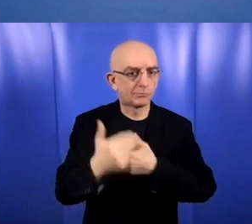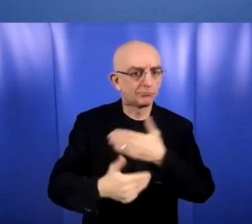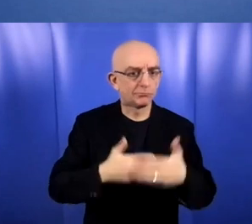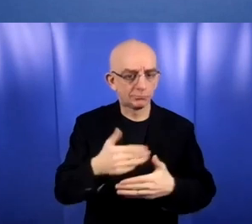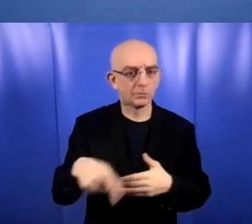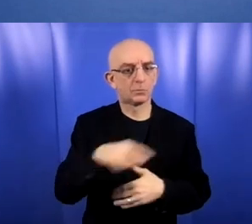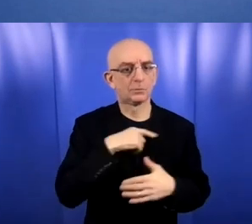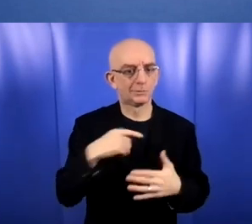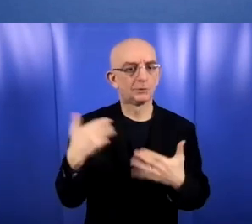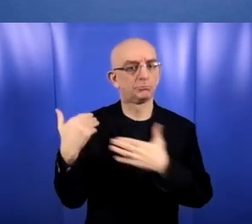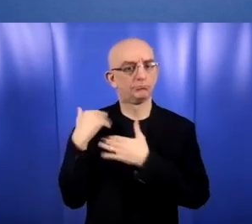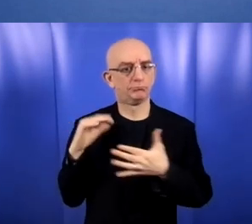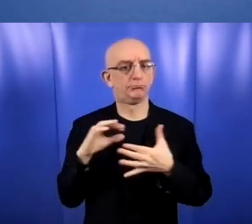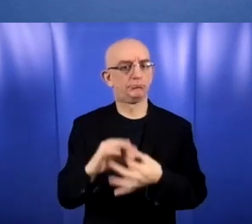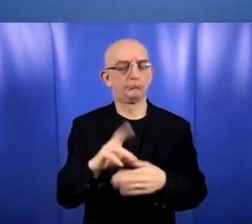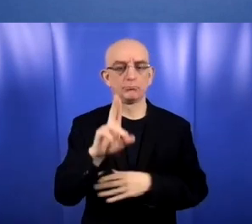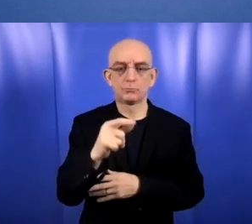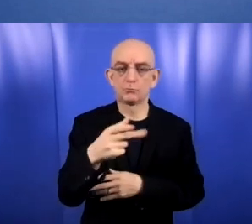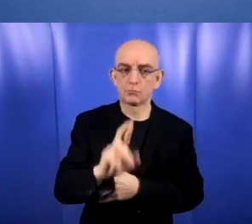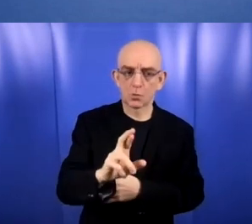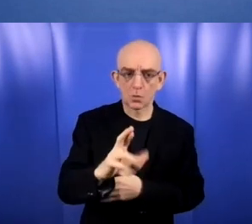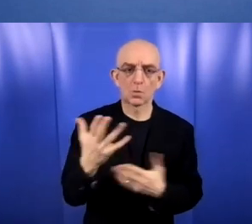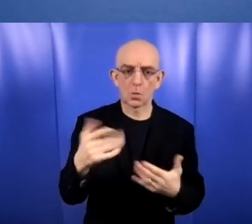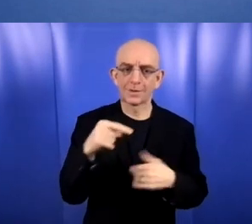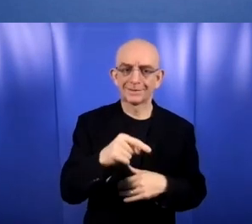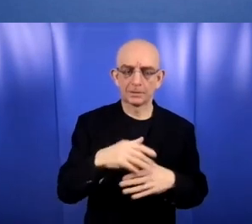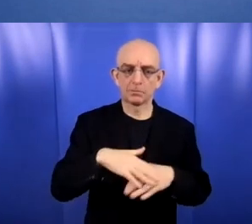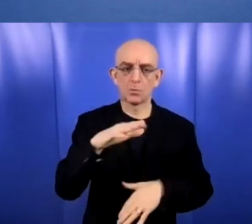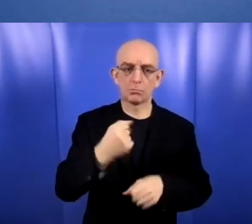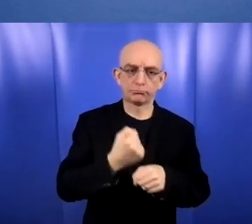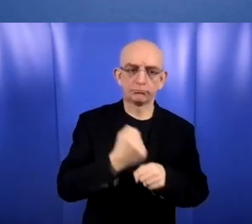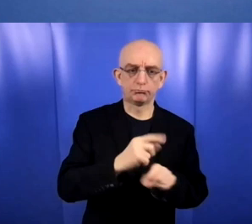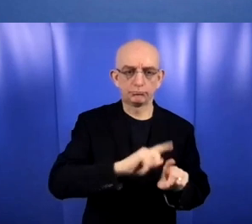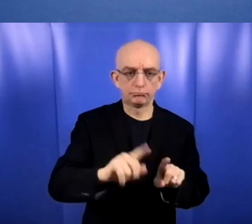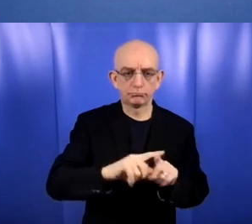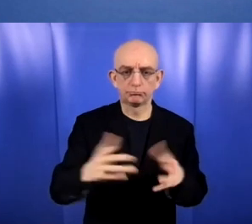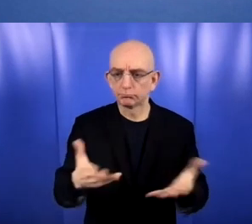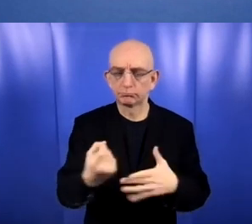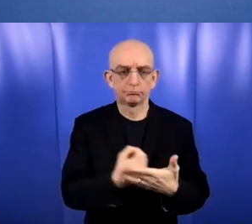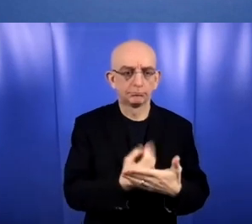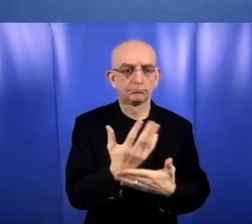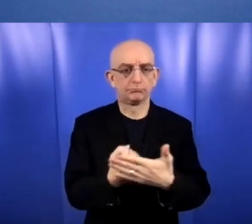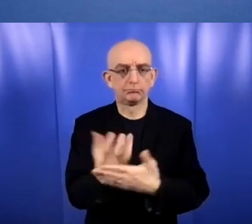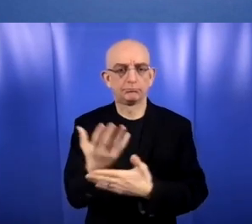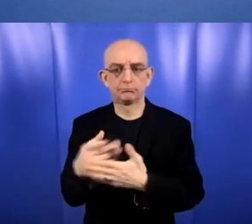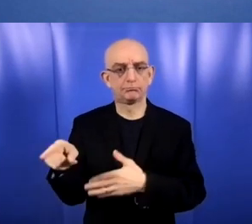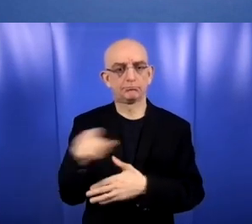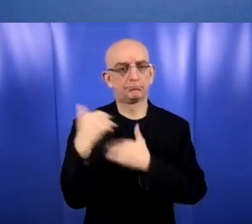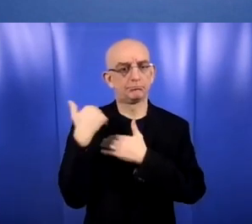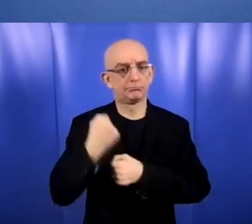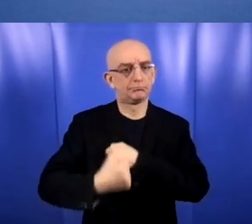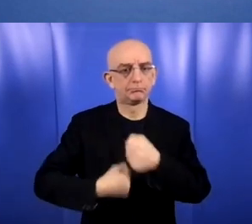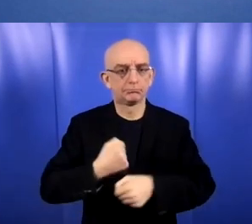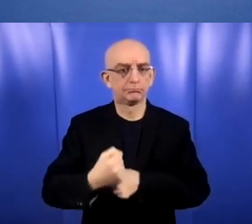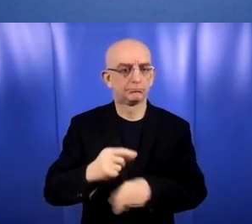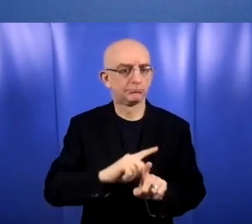whole of society solutions which would benefit refugees at the same time. UNHCR's mandate: refugees,